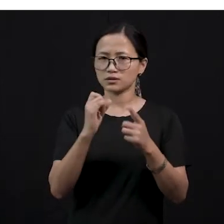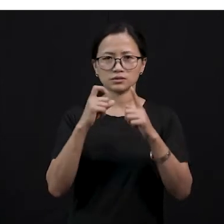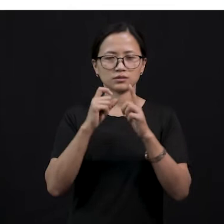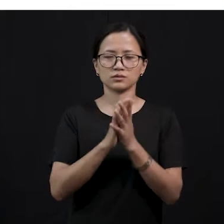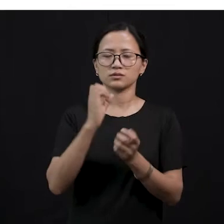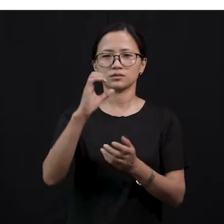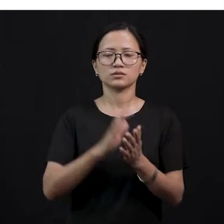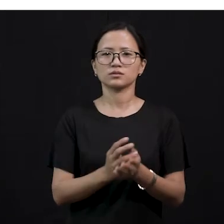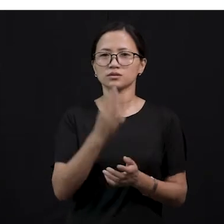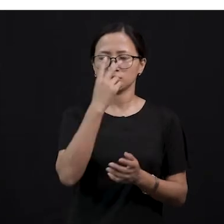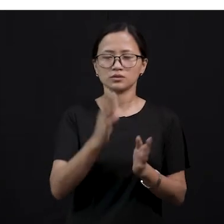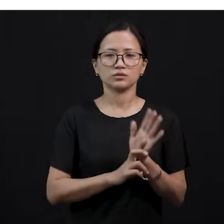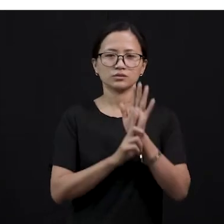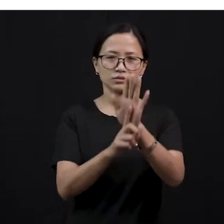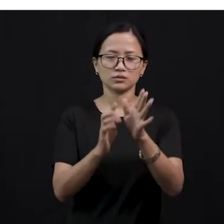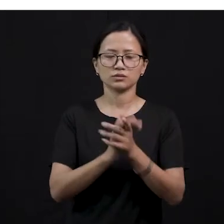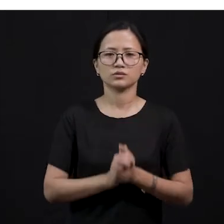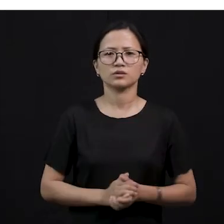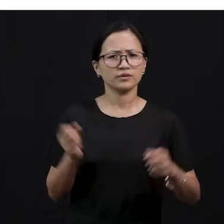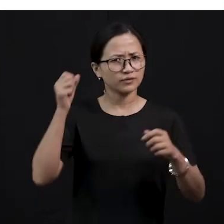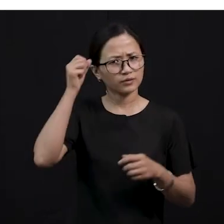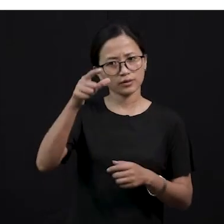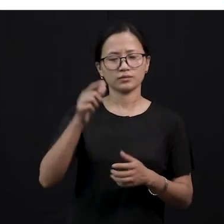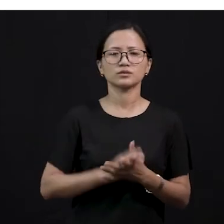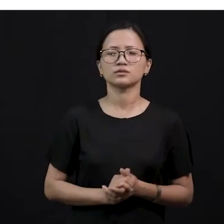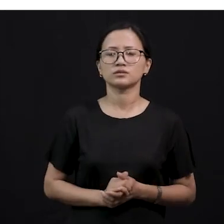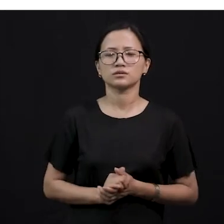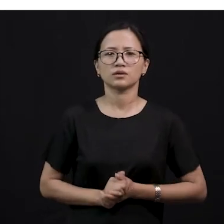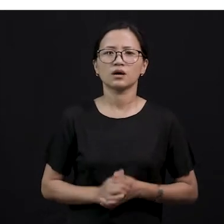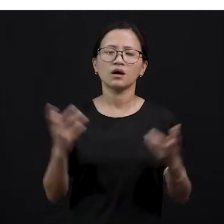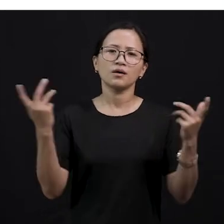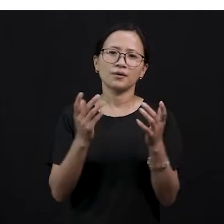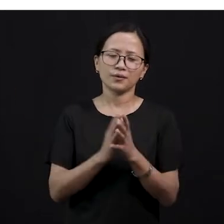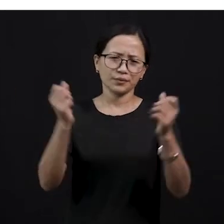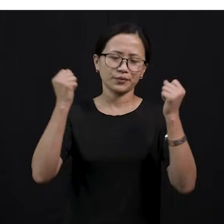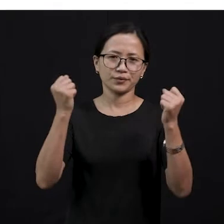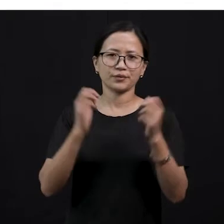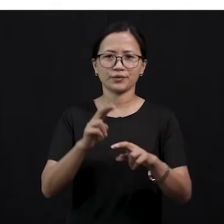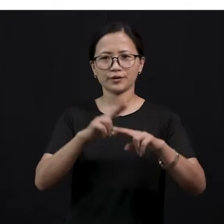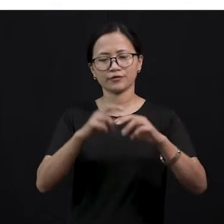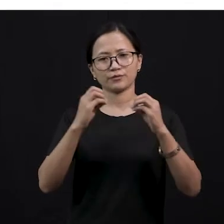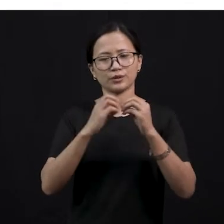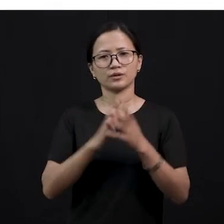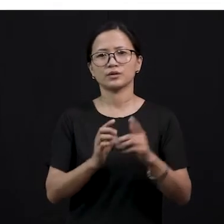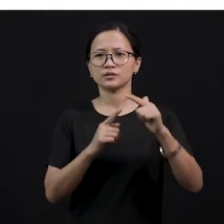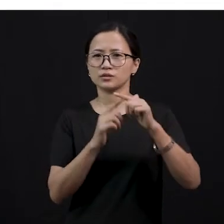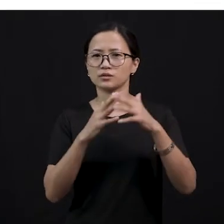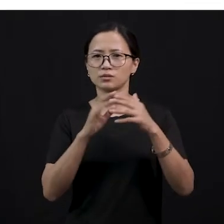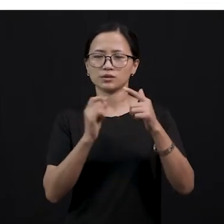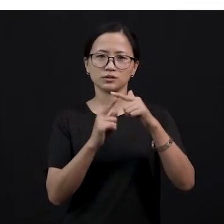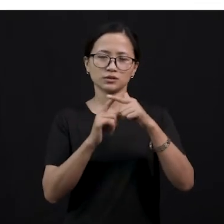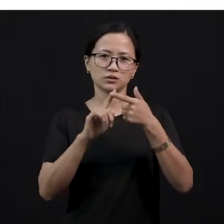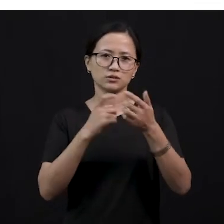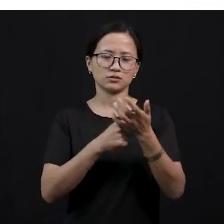the trend shows that the people are angry. So that is how powerful your Facebook and Twitter is, but remember, it